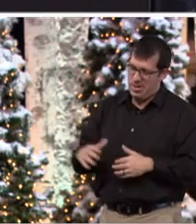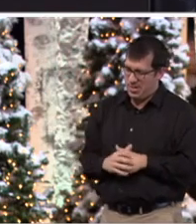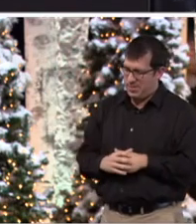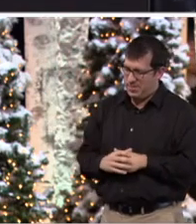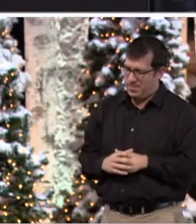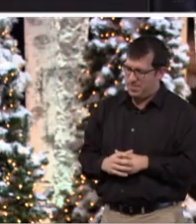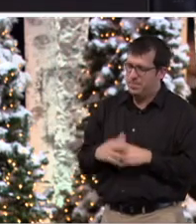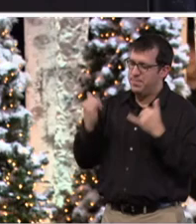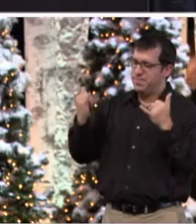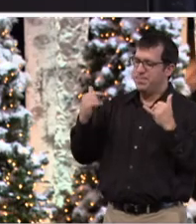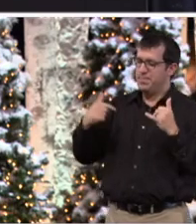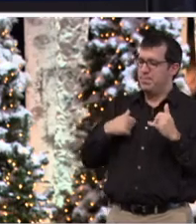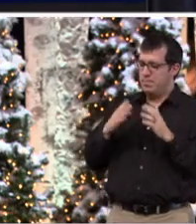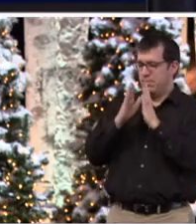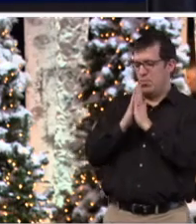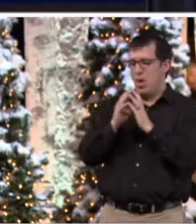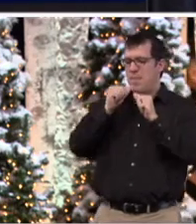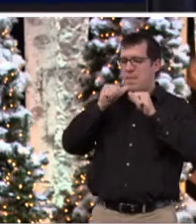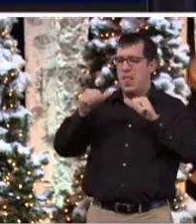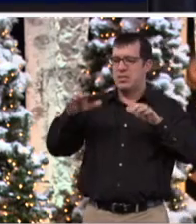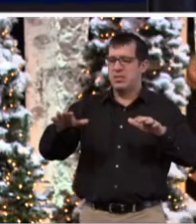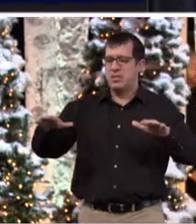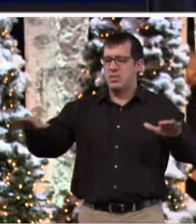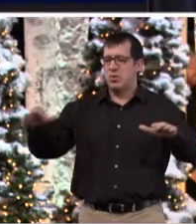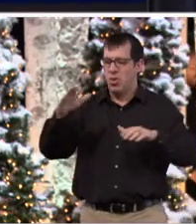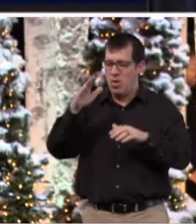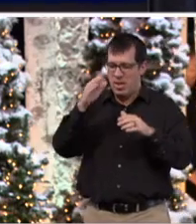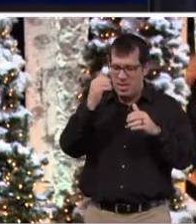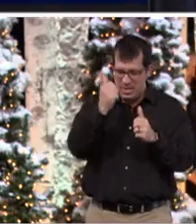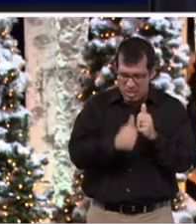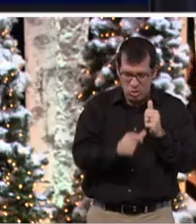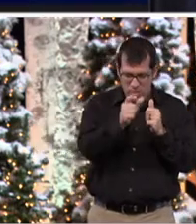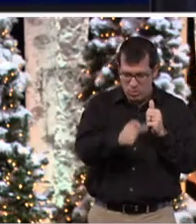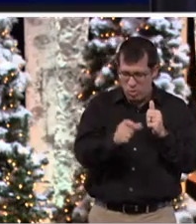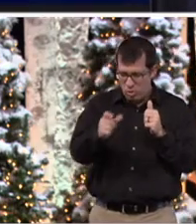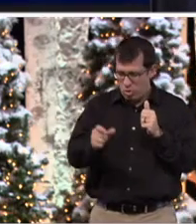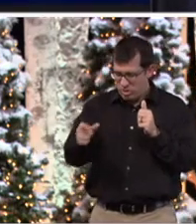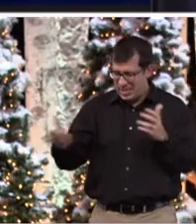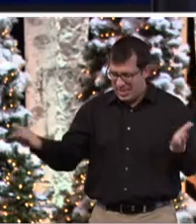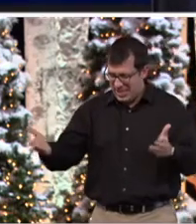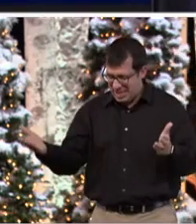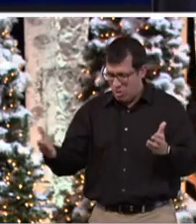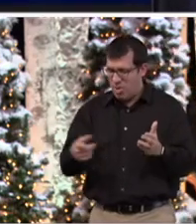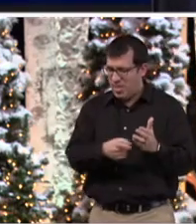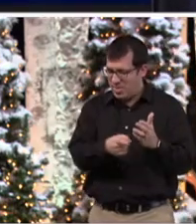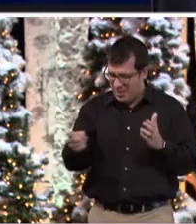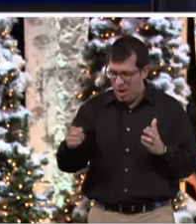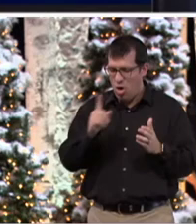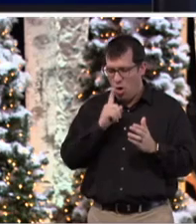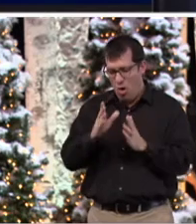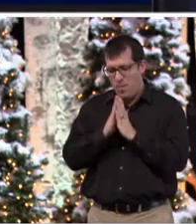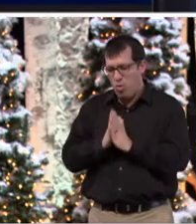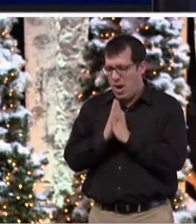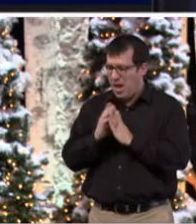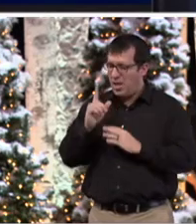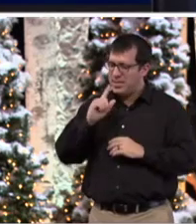Now, Father, I pray a blessing on every person here who's praying from the sincerity of their heart.